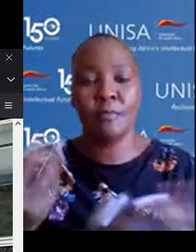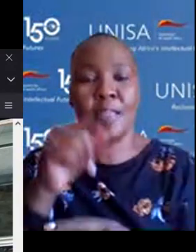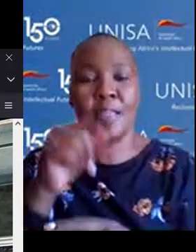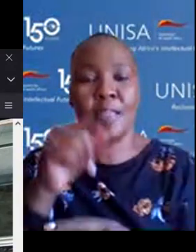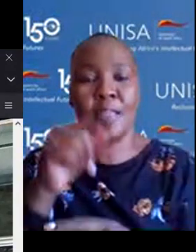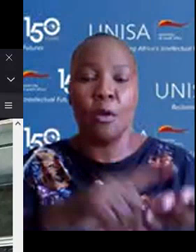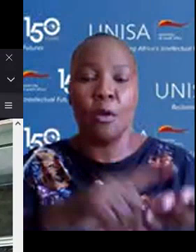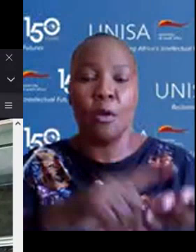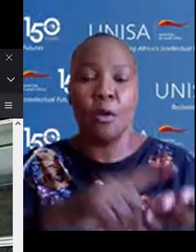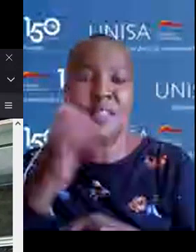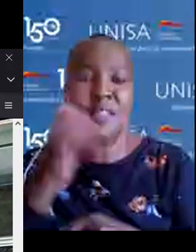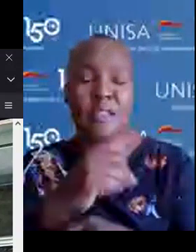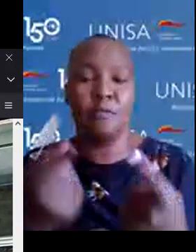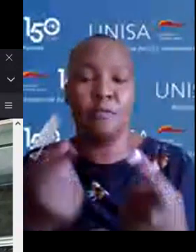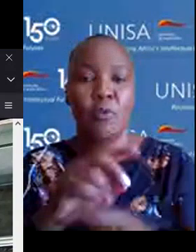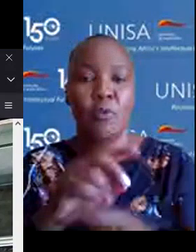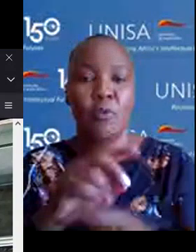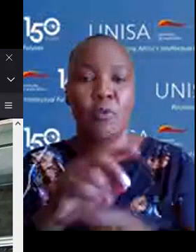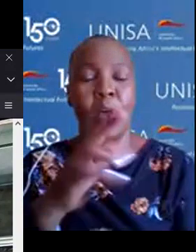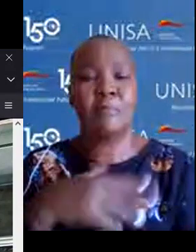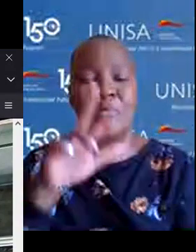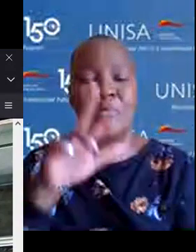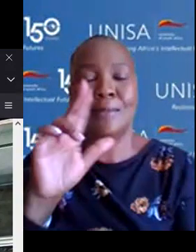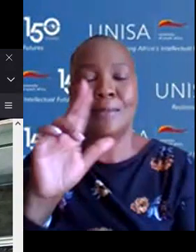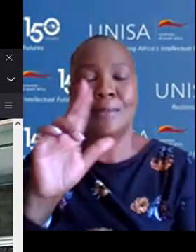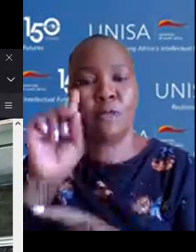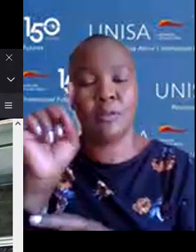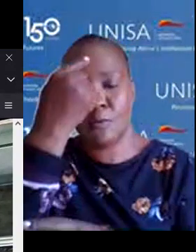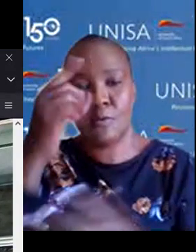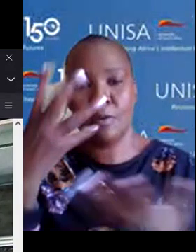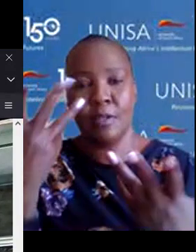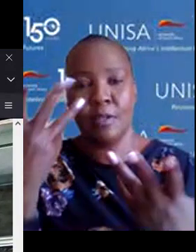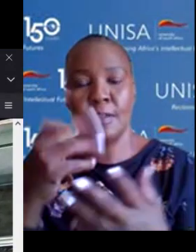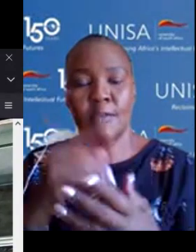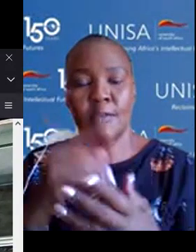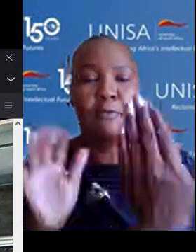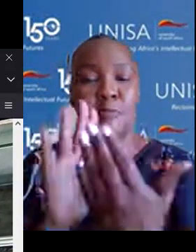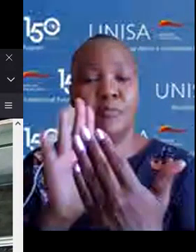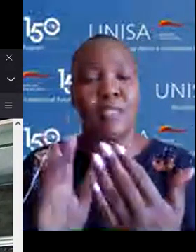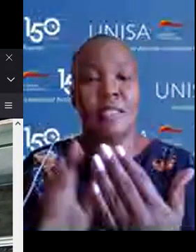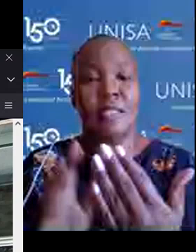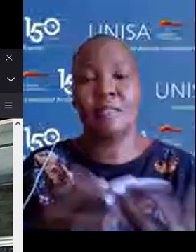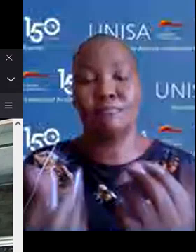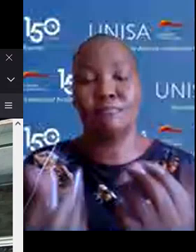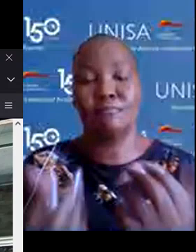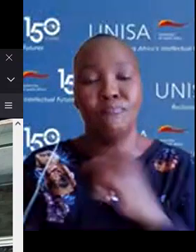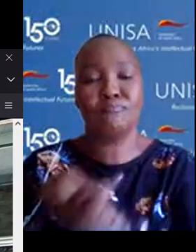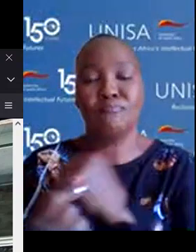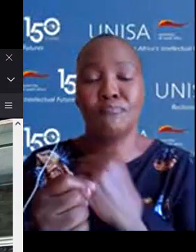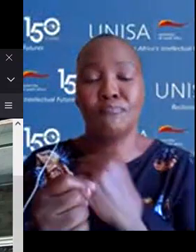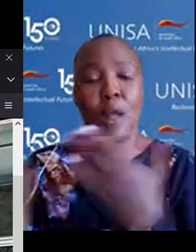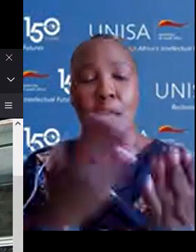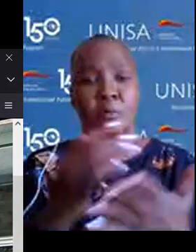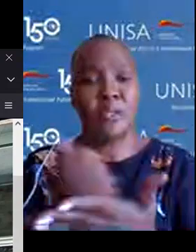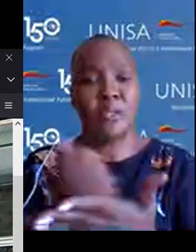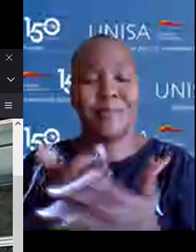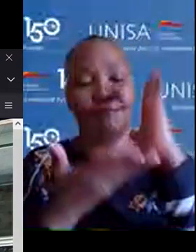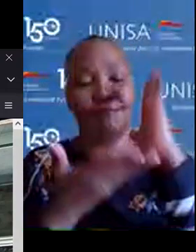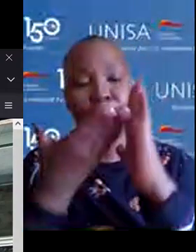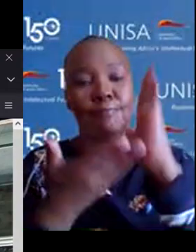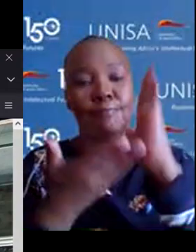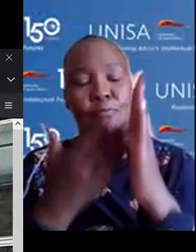from 8:30 to 1 o'clock. If you want to have a face-to-face session, you are more than welcome to register here, and we will update